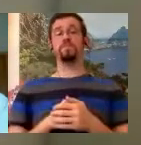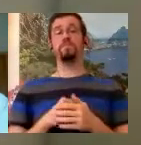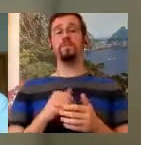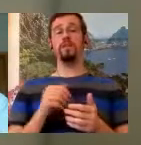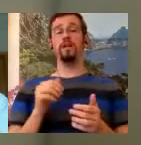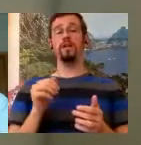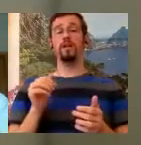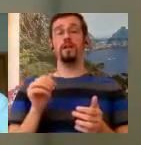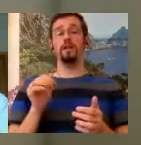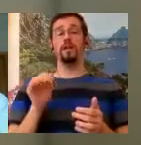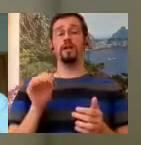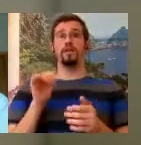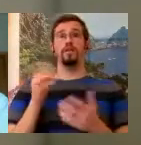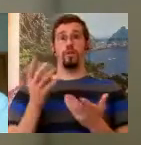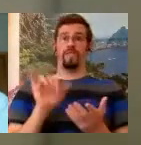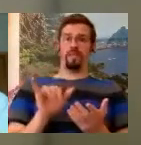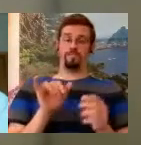the system was